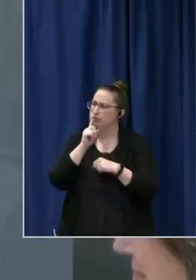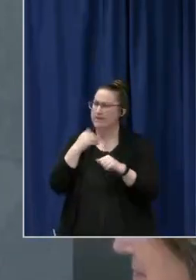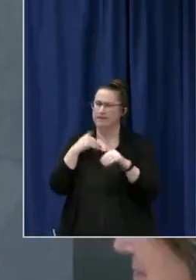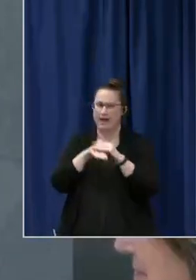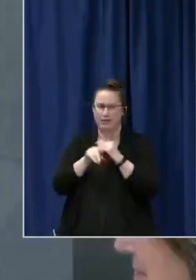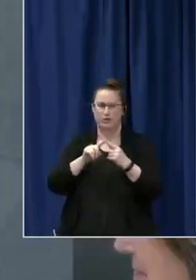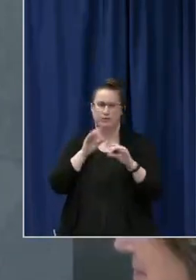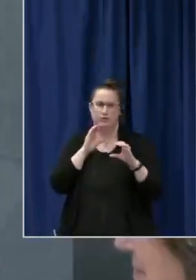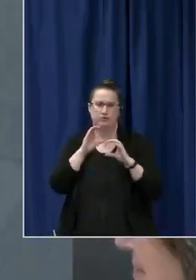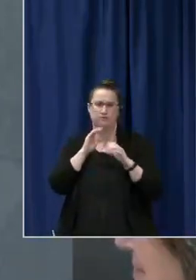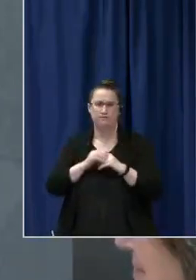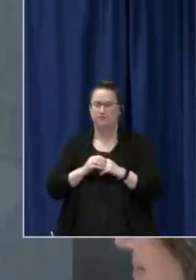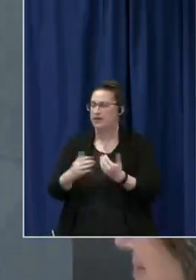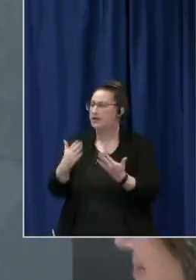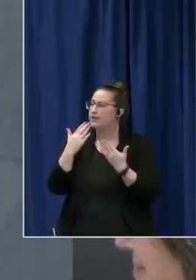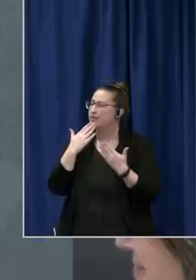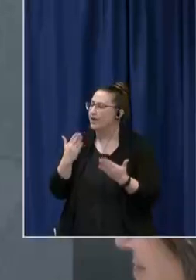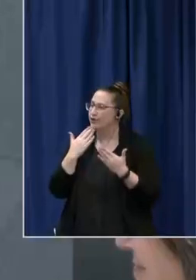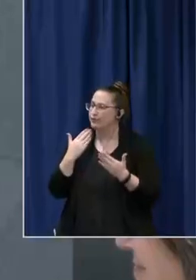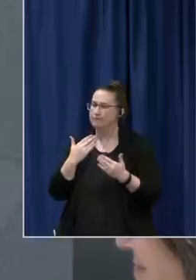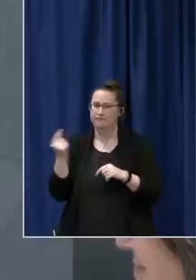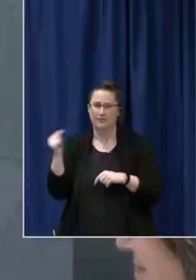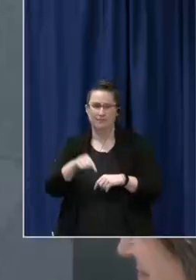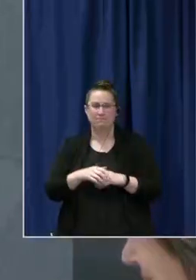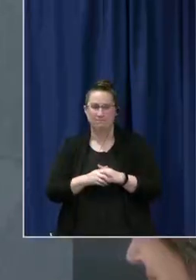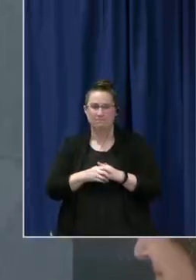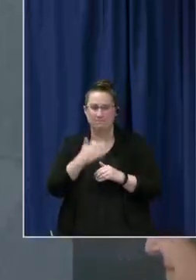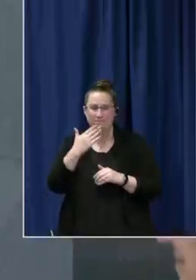communications. Thank you for having me today.